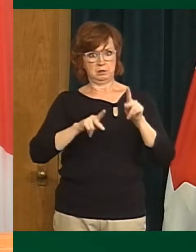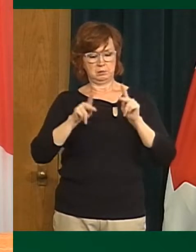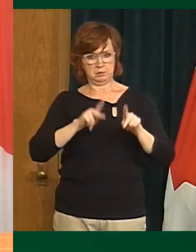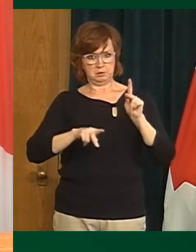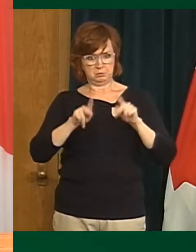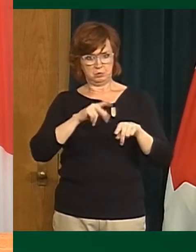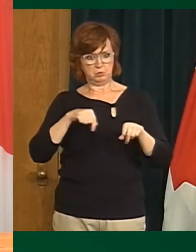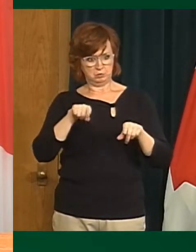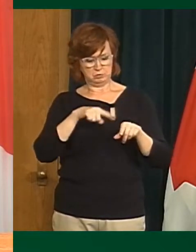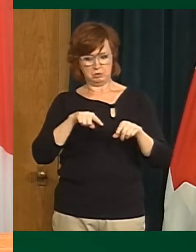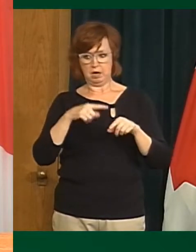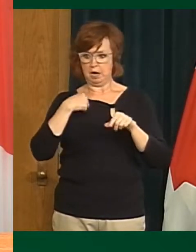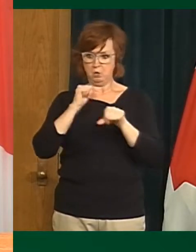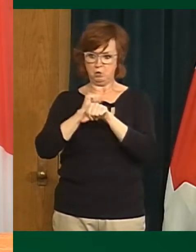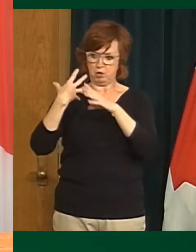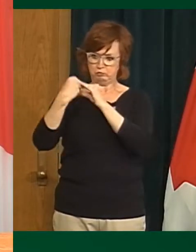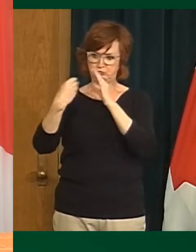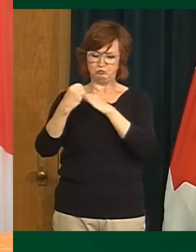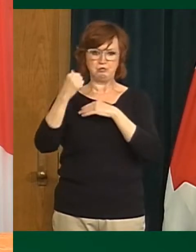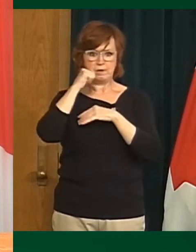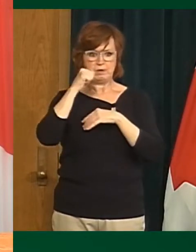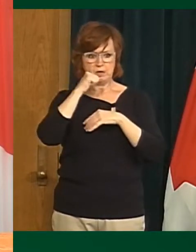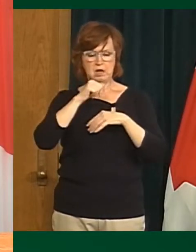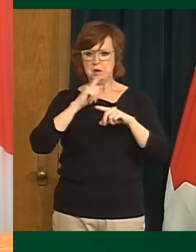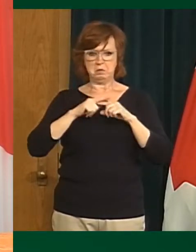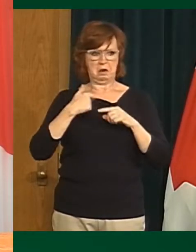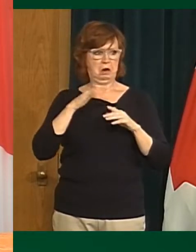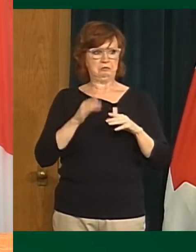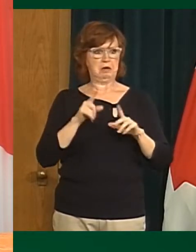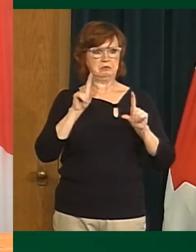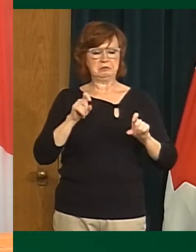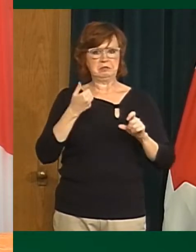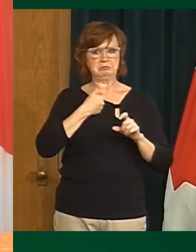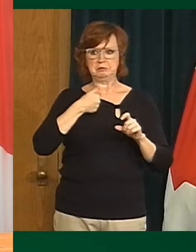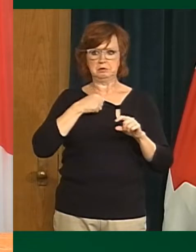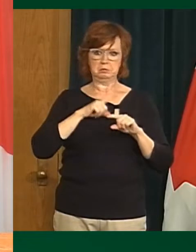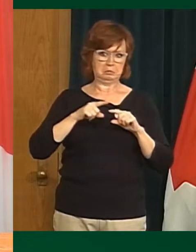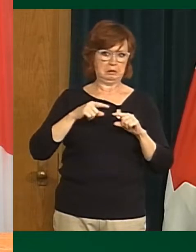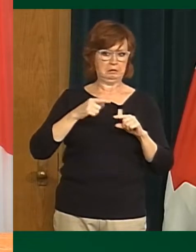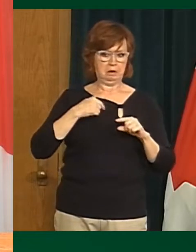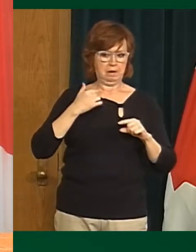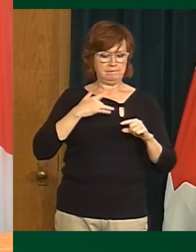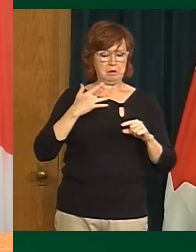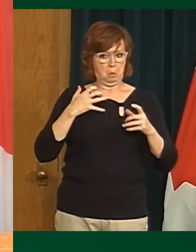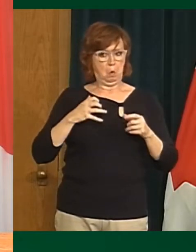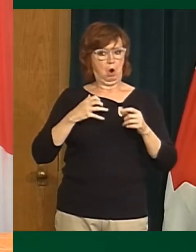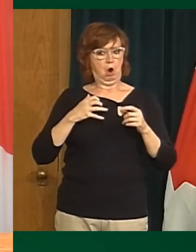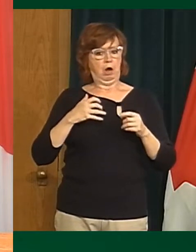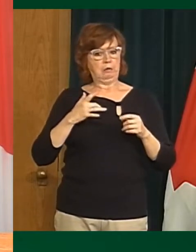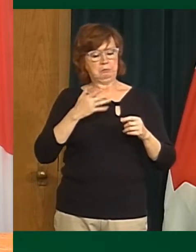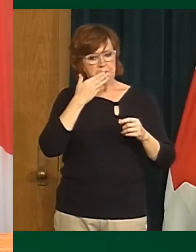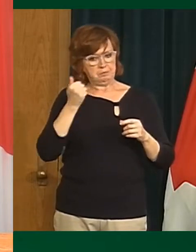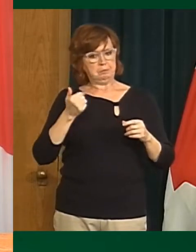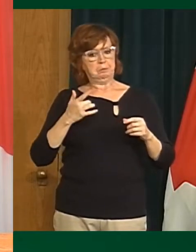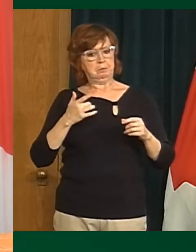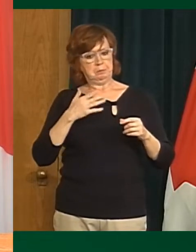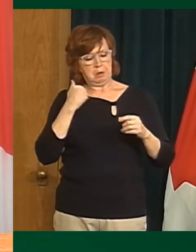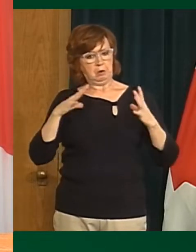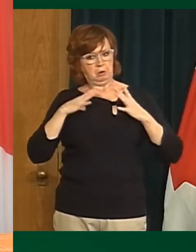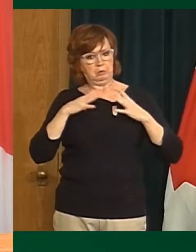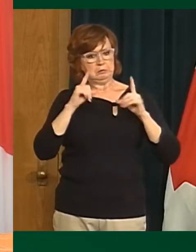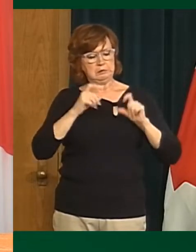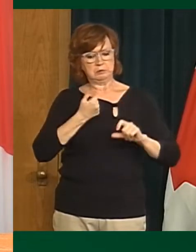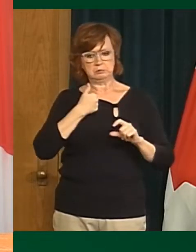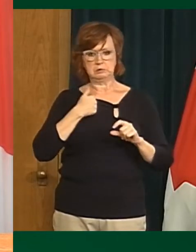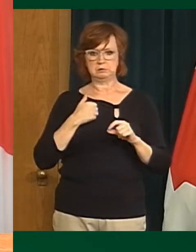that? So I think we will continue to evaluate the benefit of expanded testing. And as you know, Saskatchewan is not the only province